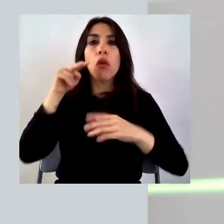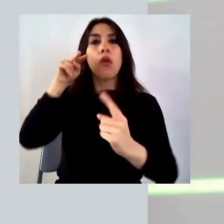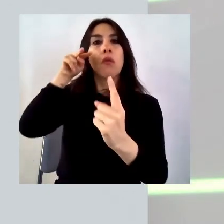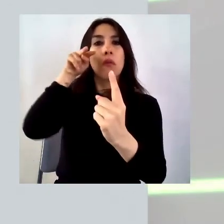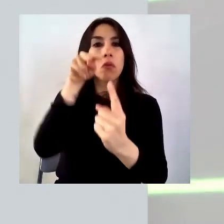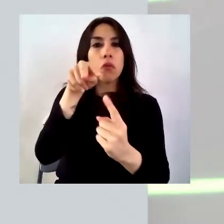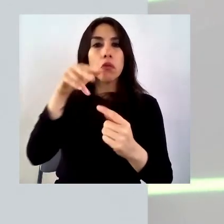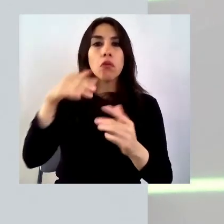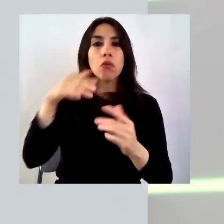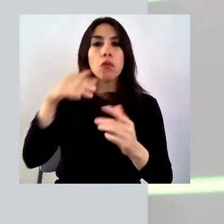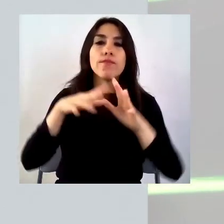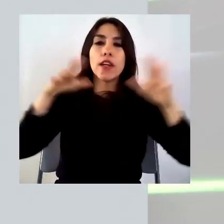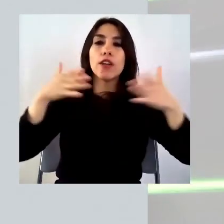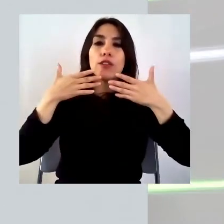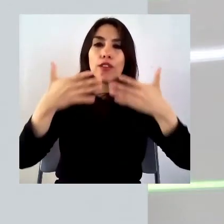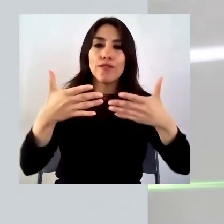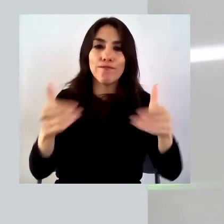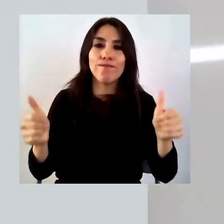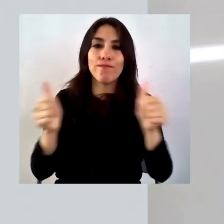enjoy the following sessions.